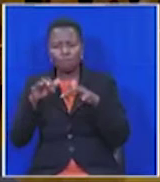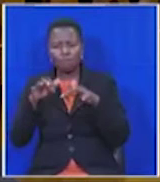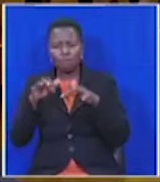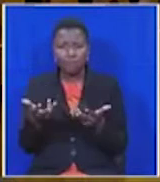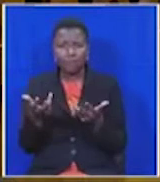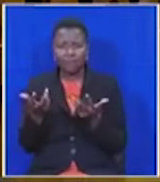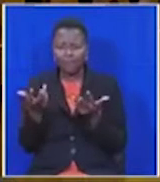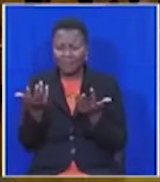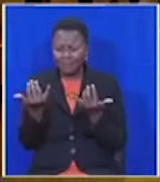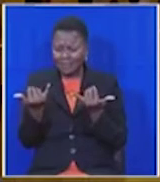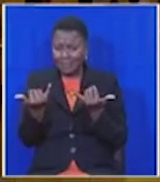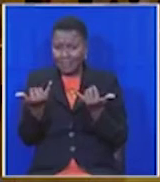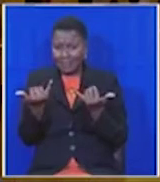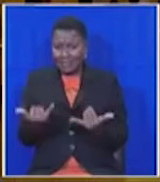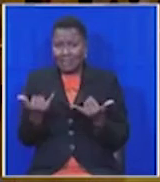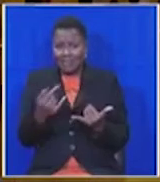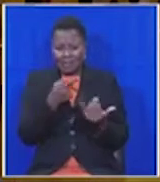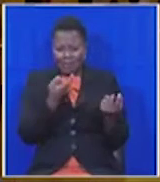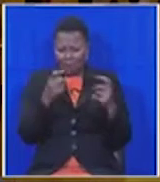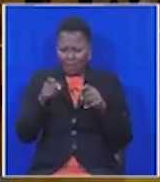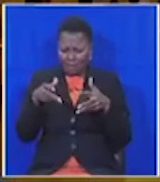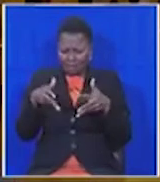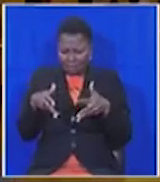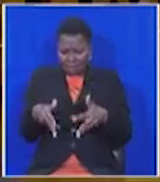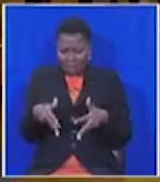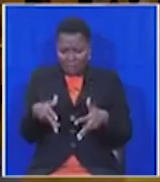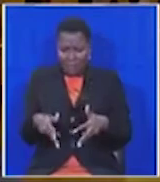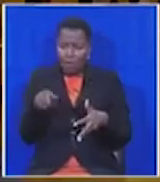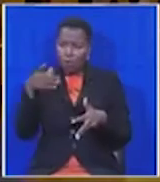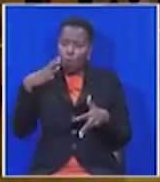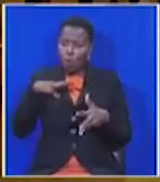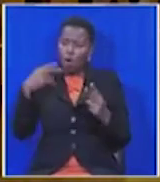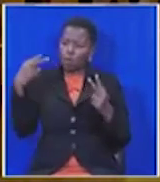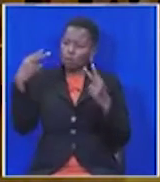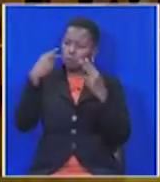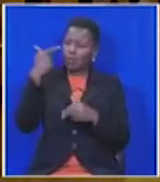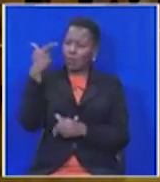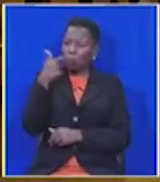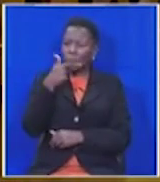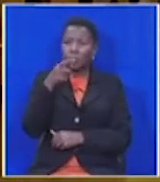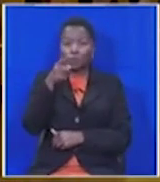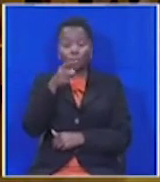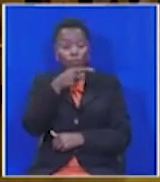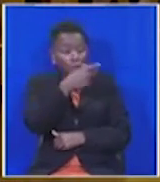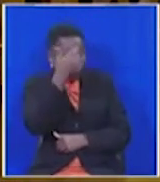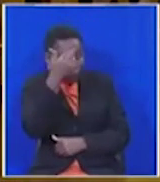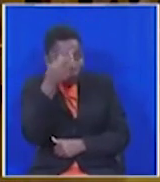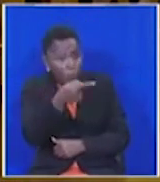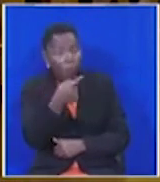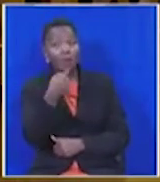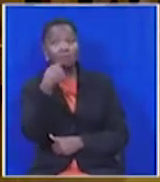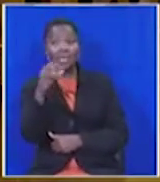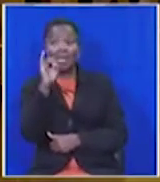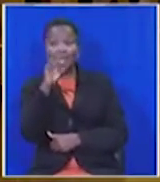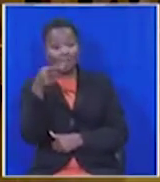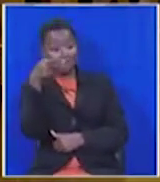And then to come to this House and to grandstand, and in actual fact, colleagues, if that wasn't the